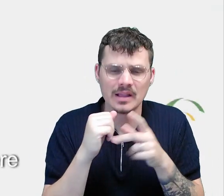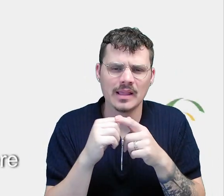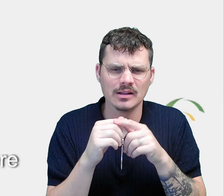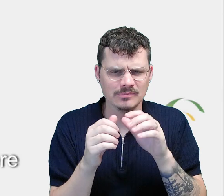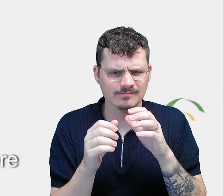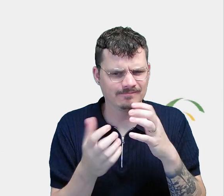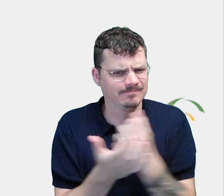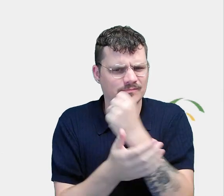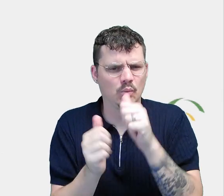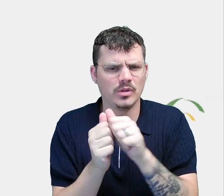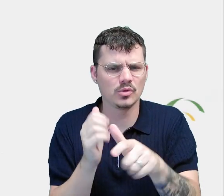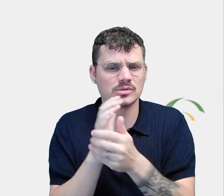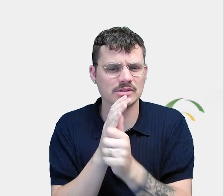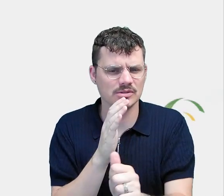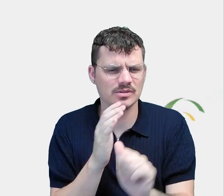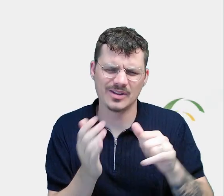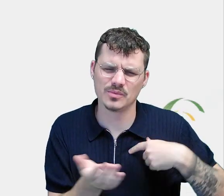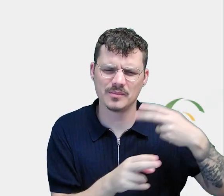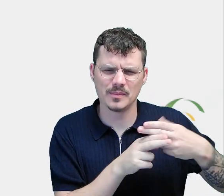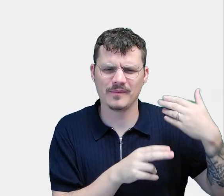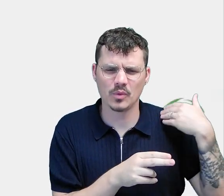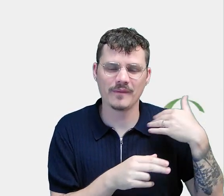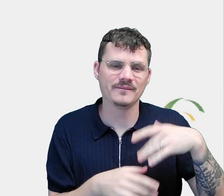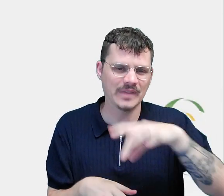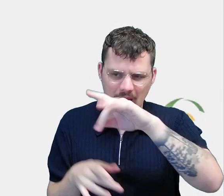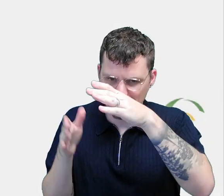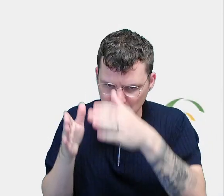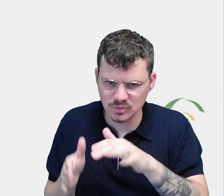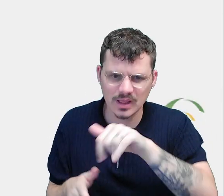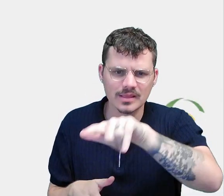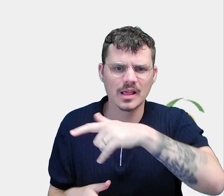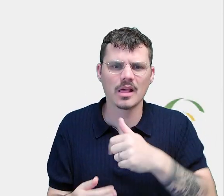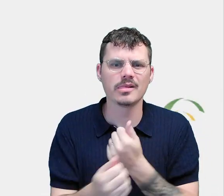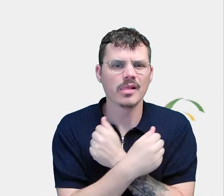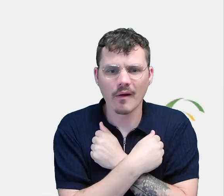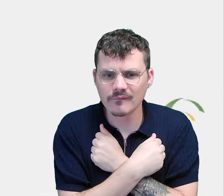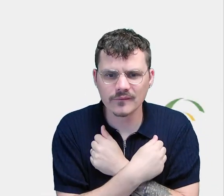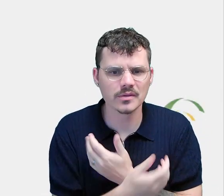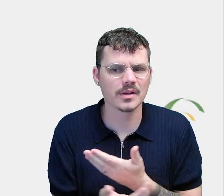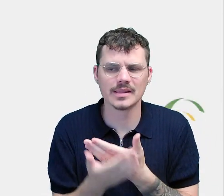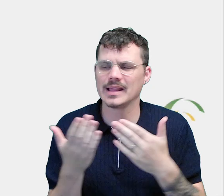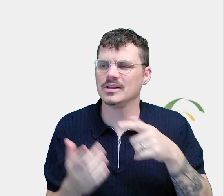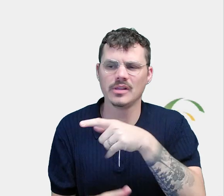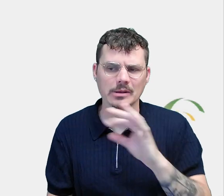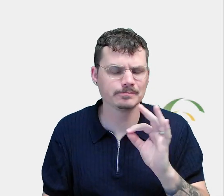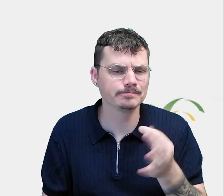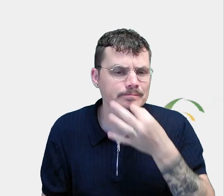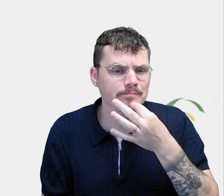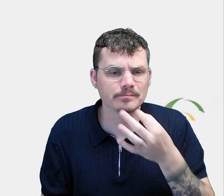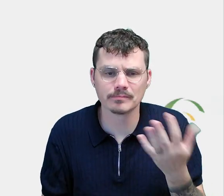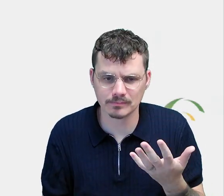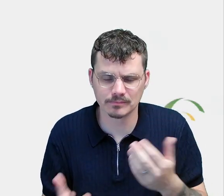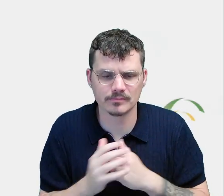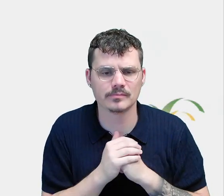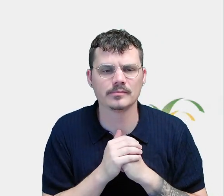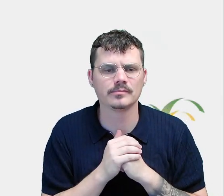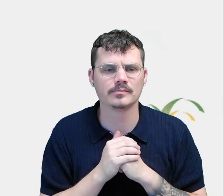those skills, like we were talking about before. Stuff the person loves, stuff the person's still good at.